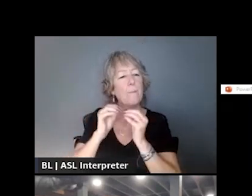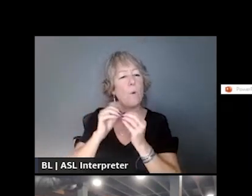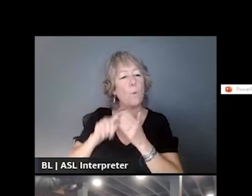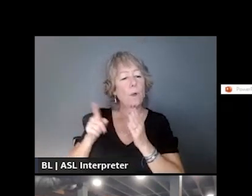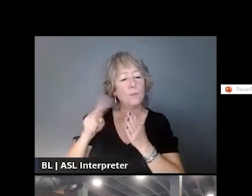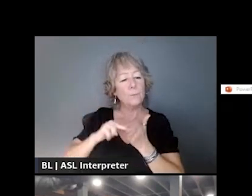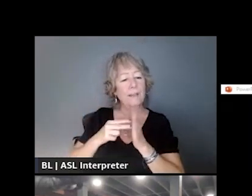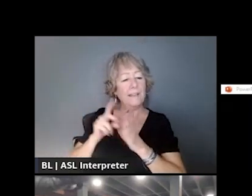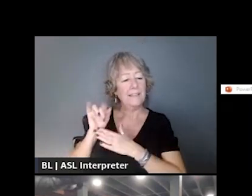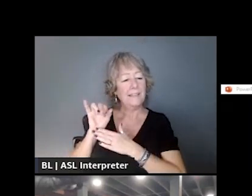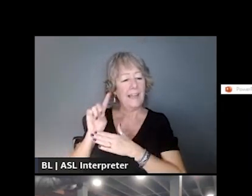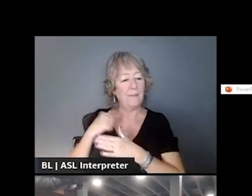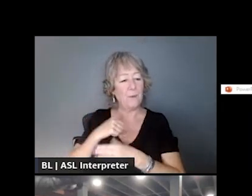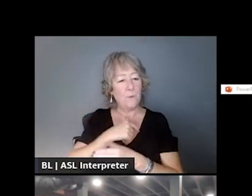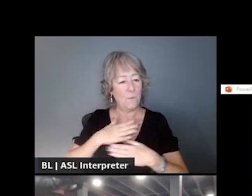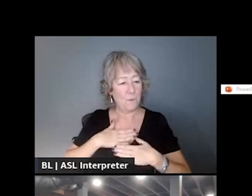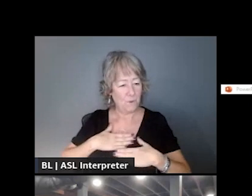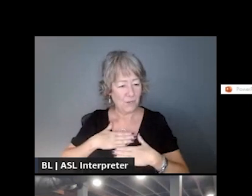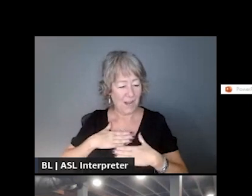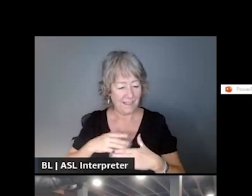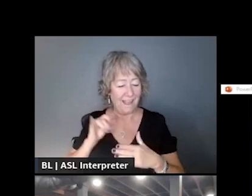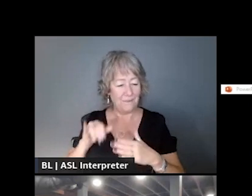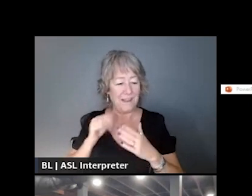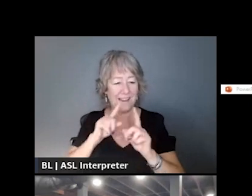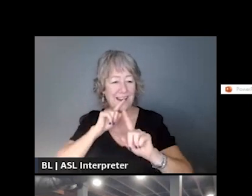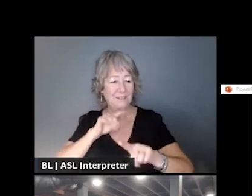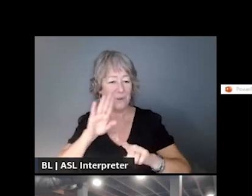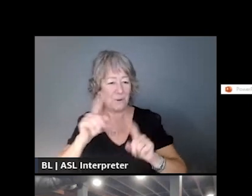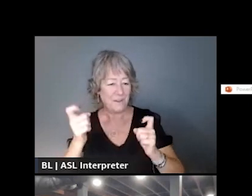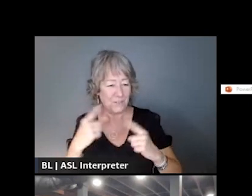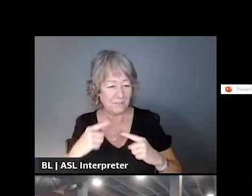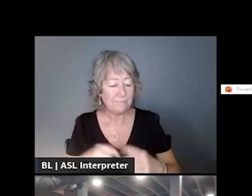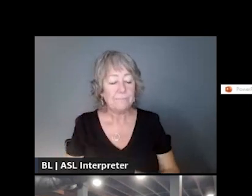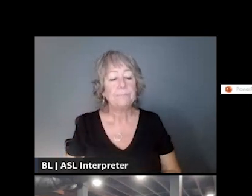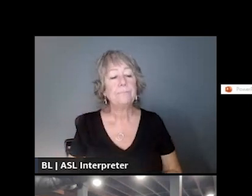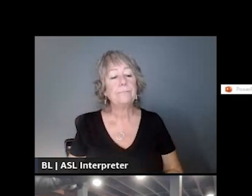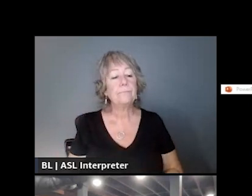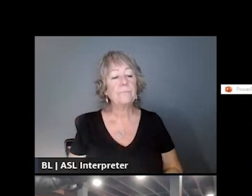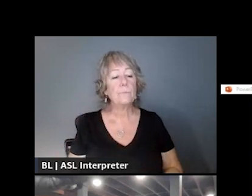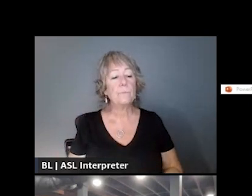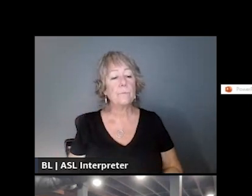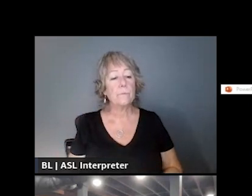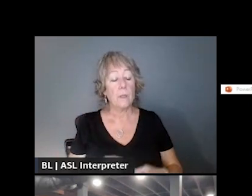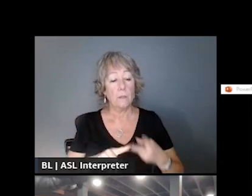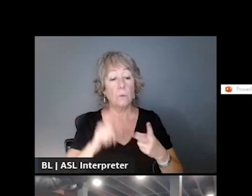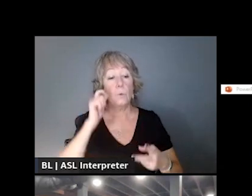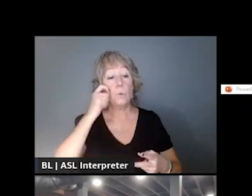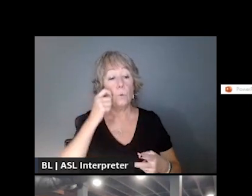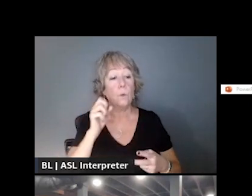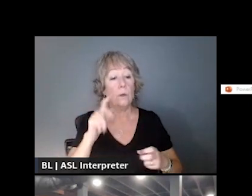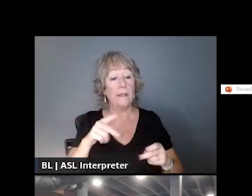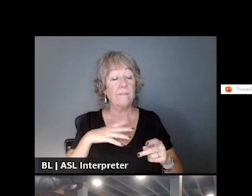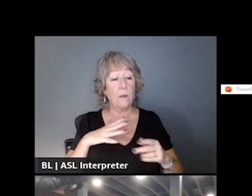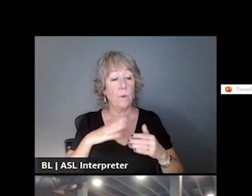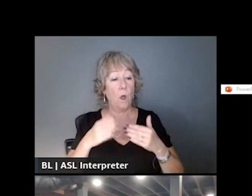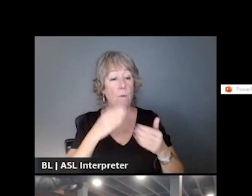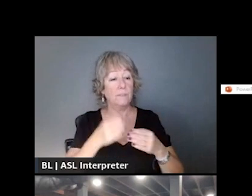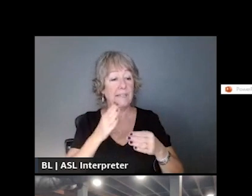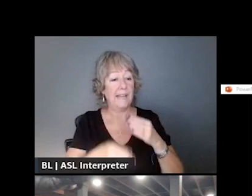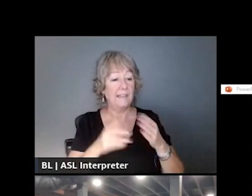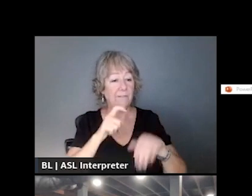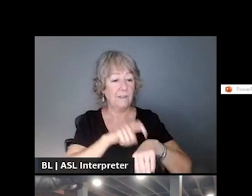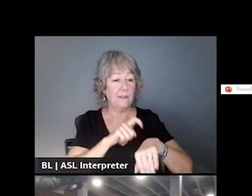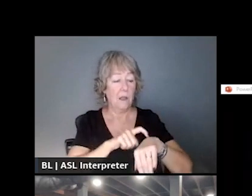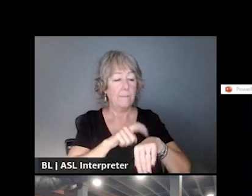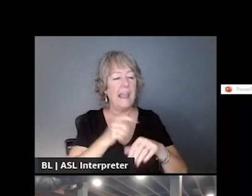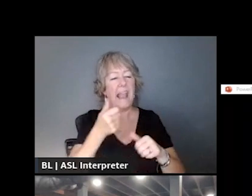David, maybe we can answer your question. Cool. We are almost out of time, Kimberly. Is